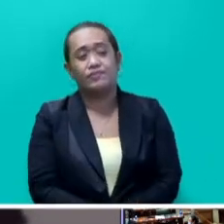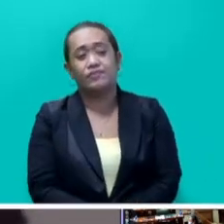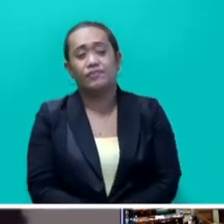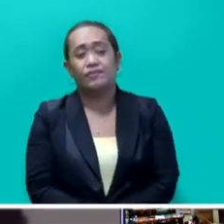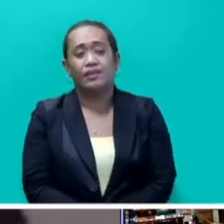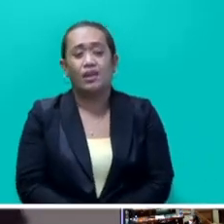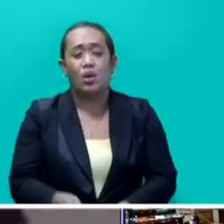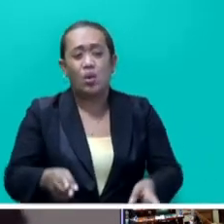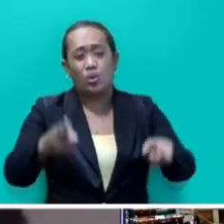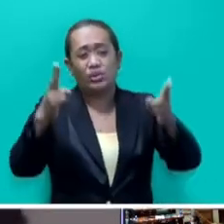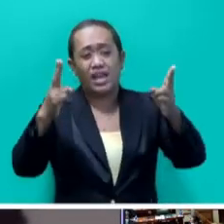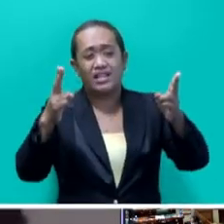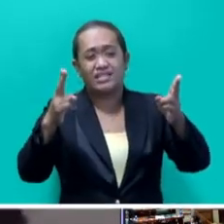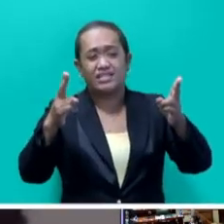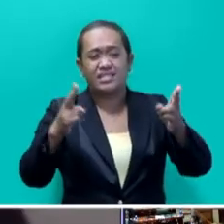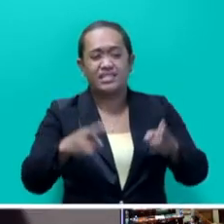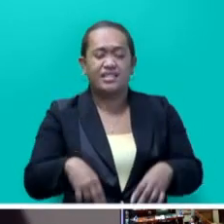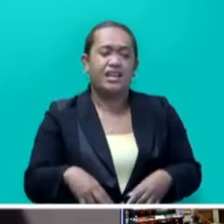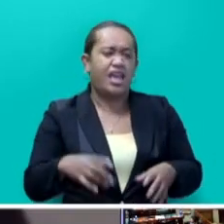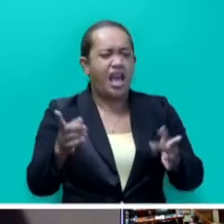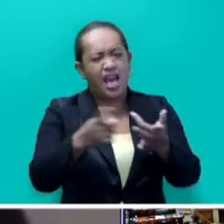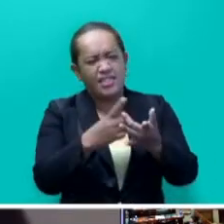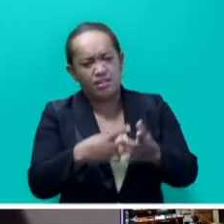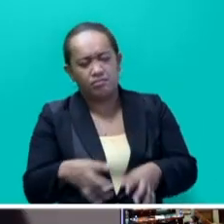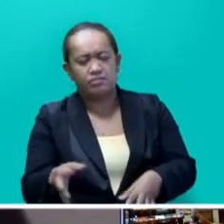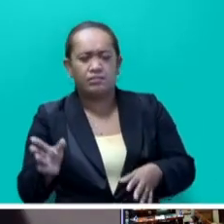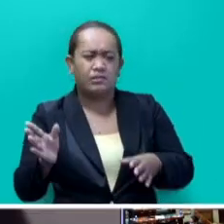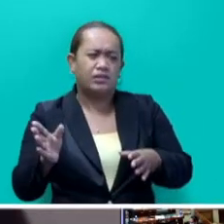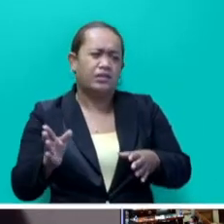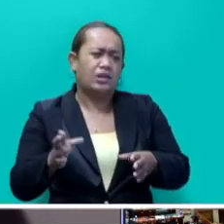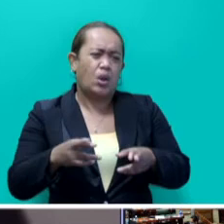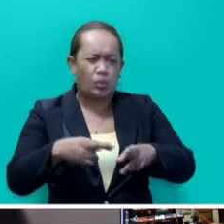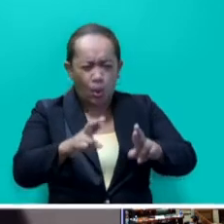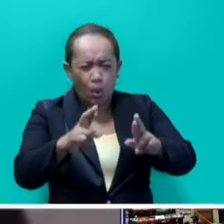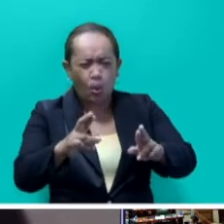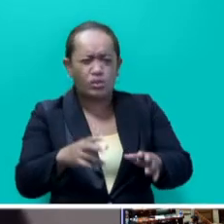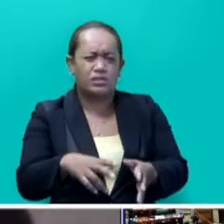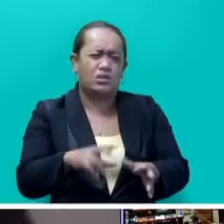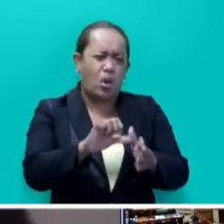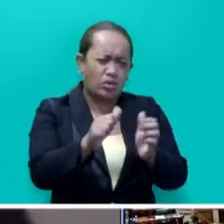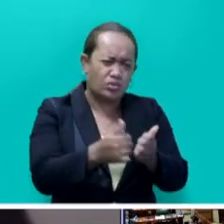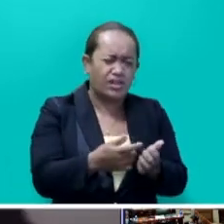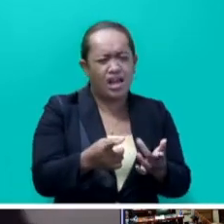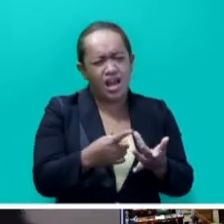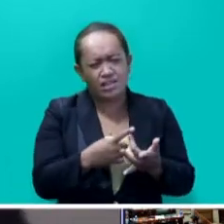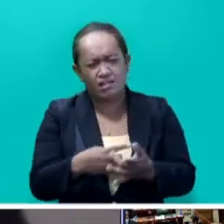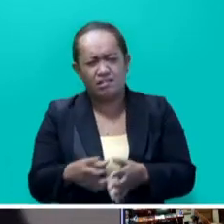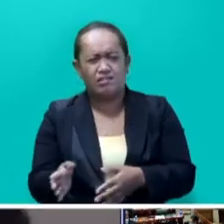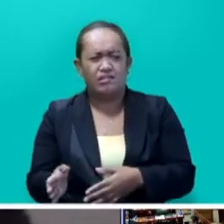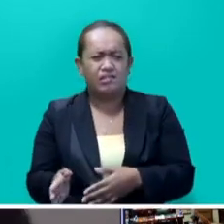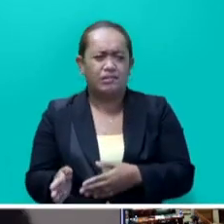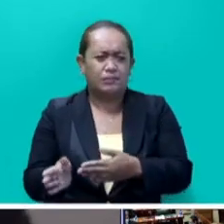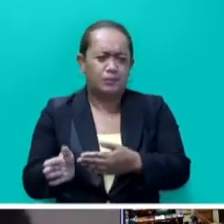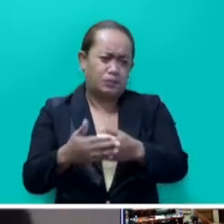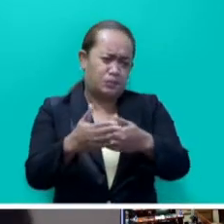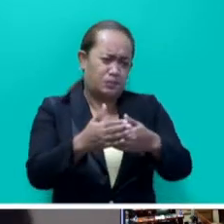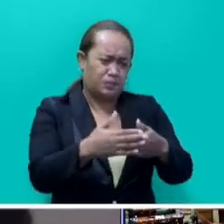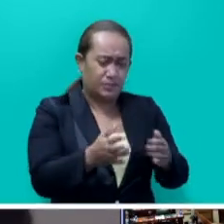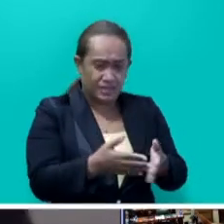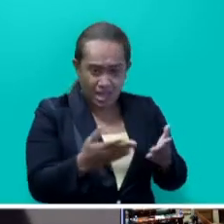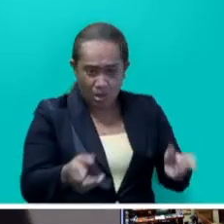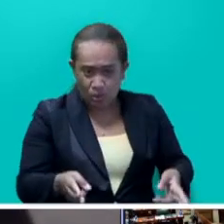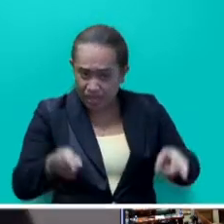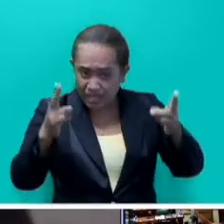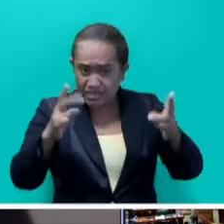hotels, resorts, and licensed hire cars, road contract license operators. Act currently does not allow hotels that